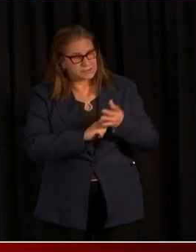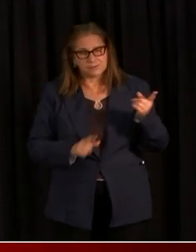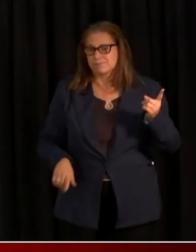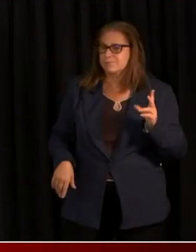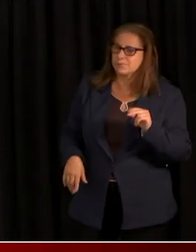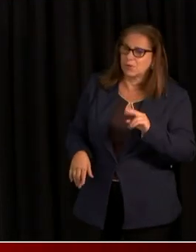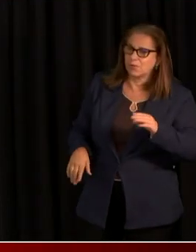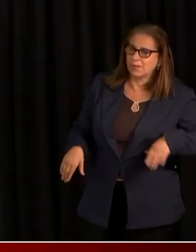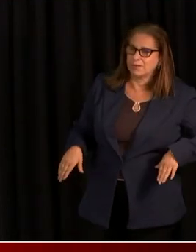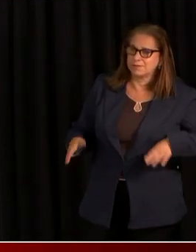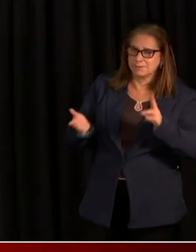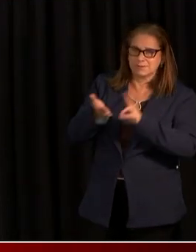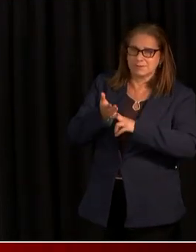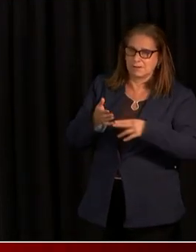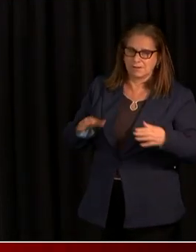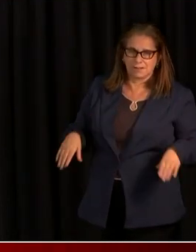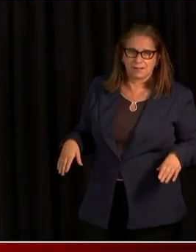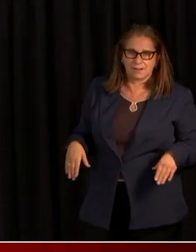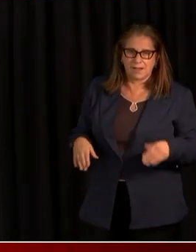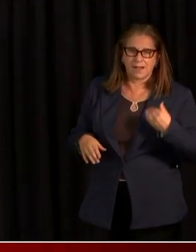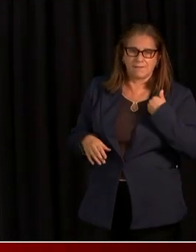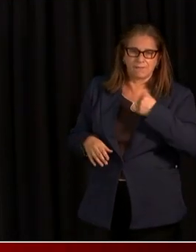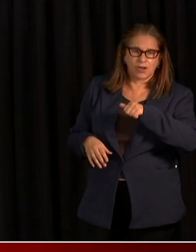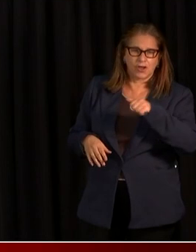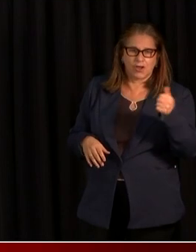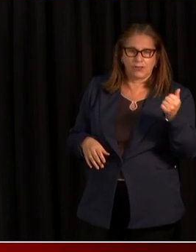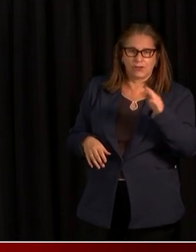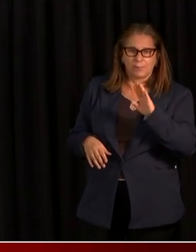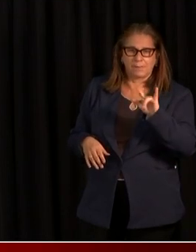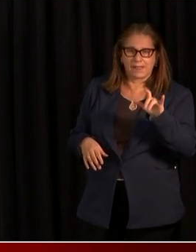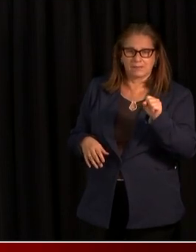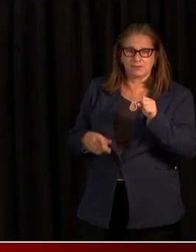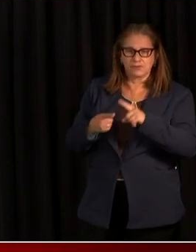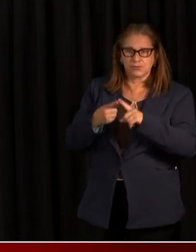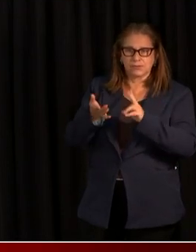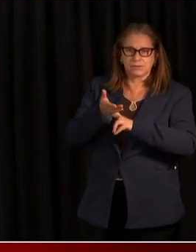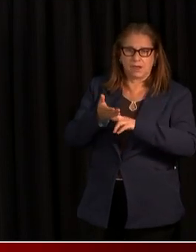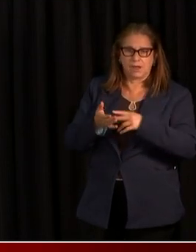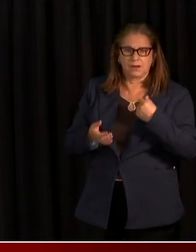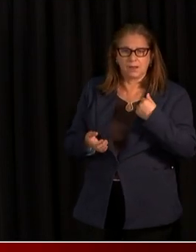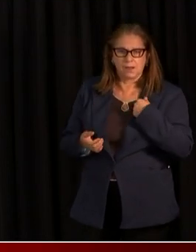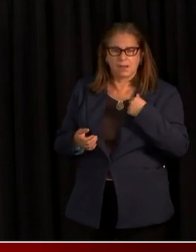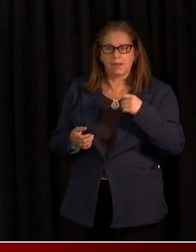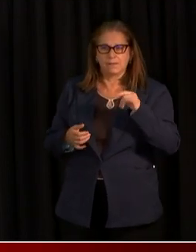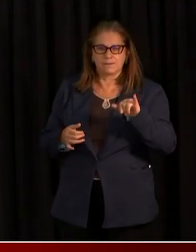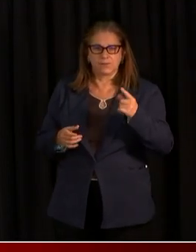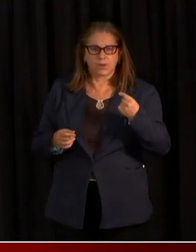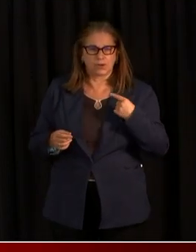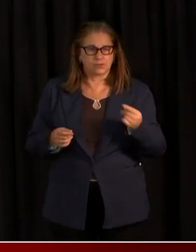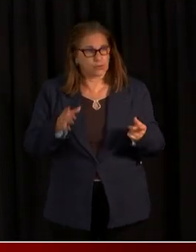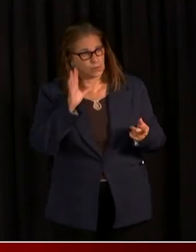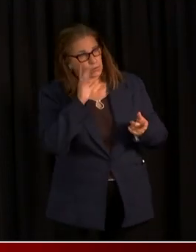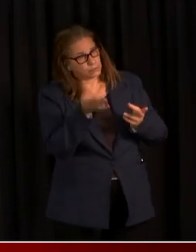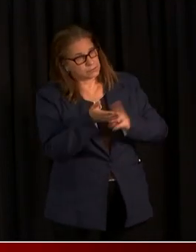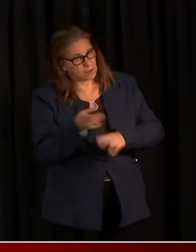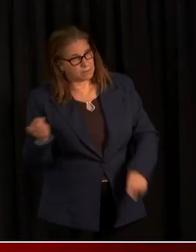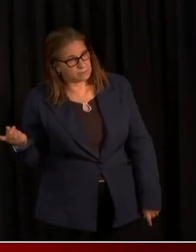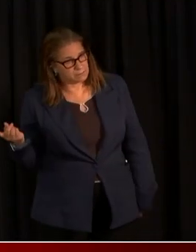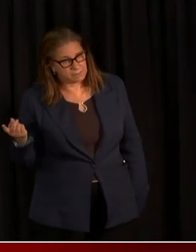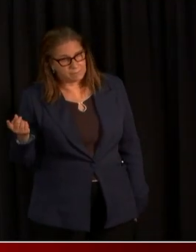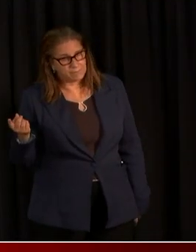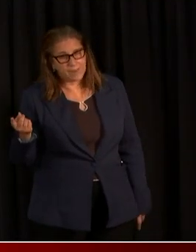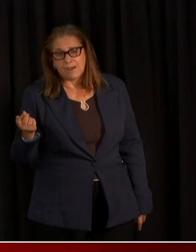haven't signed it yet, and I have some bills I think to sign today, so it'll be part of what I So you'll sign review. that today? I